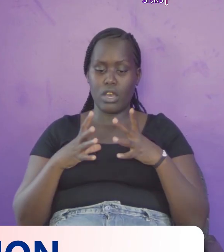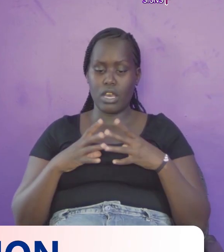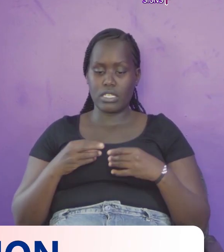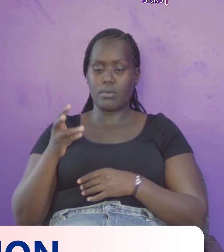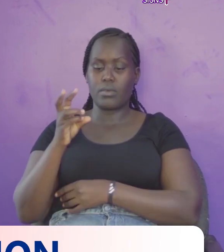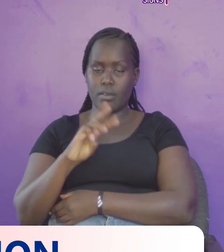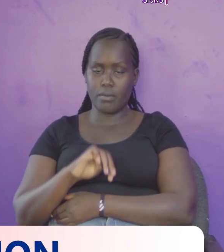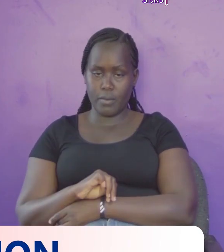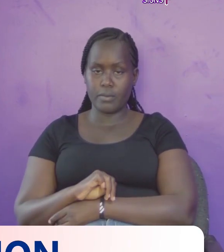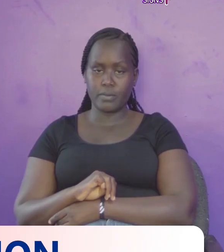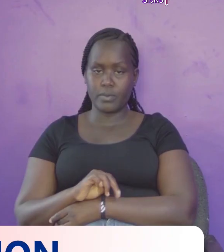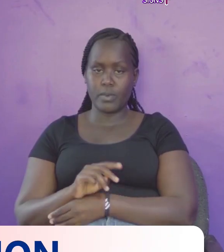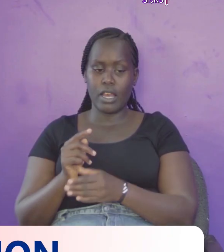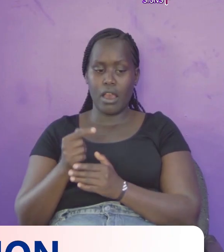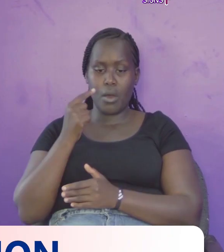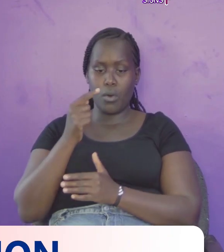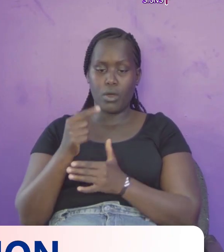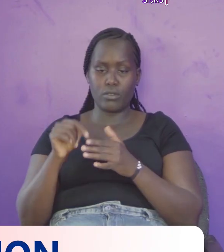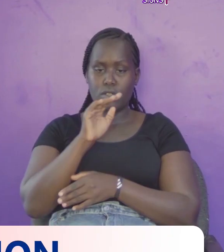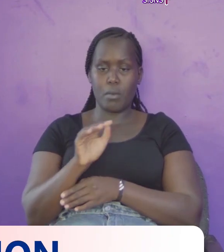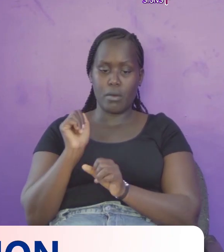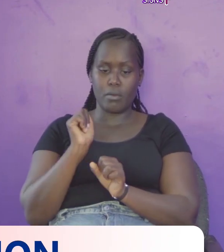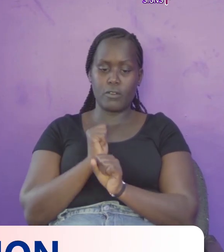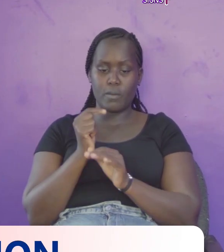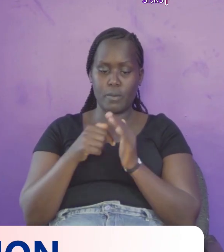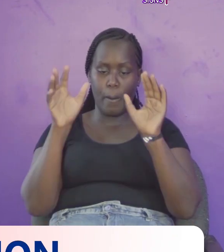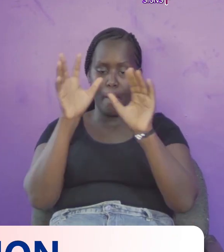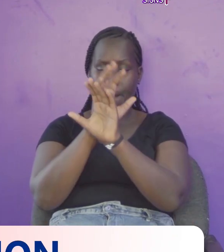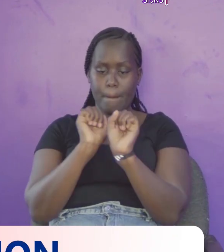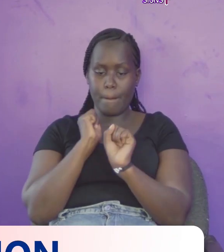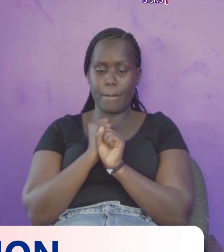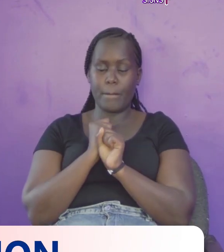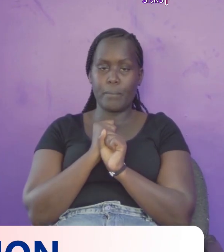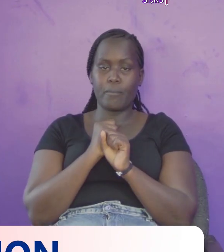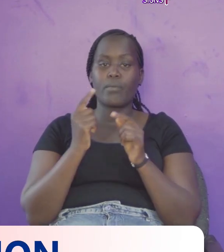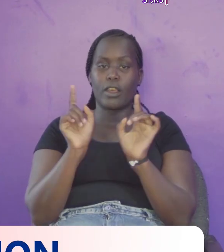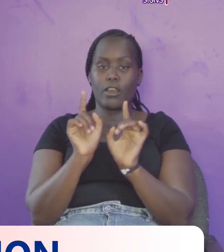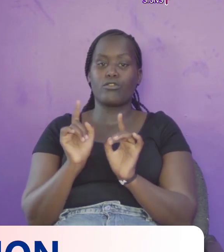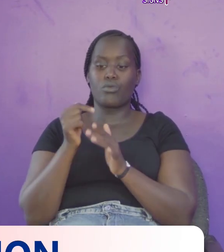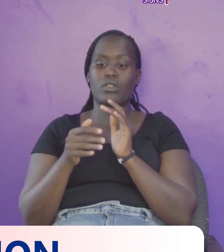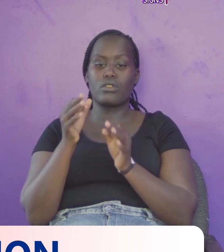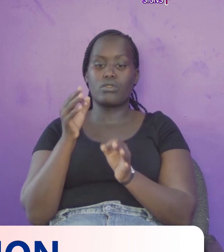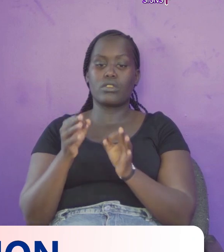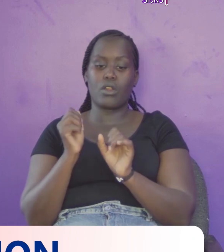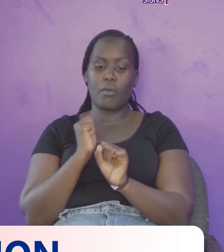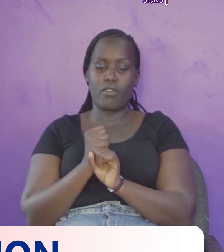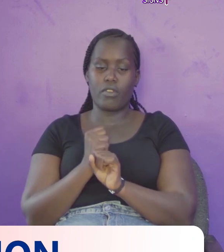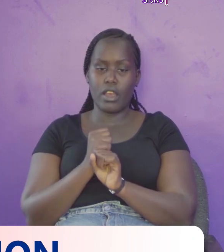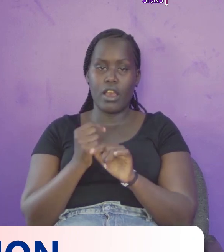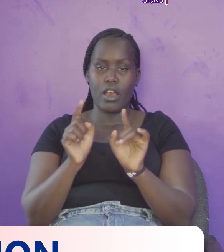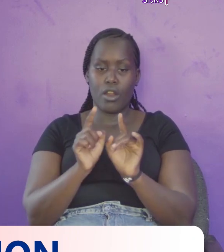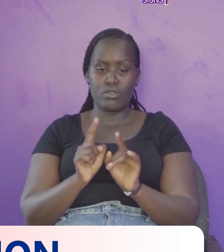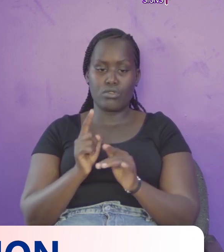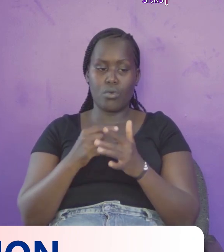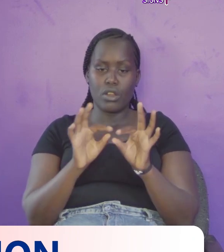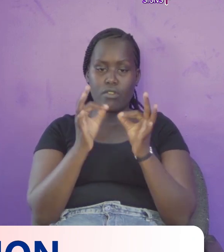them along. Look at what Parliament did. Look at what the President did. Look at what the judiciary has been doing. Look at what family members